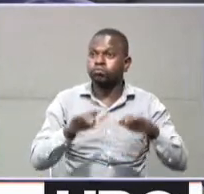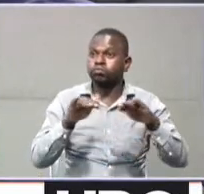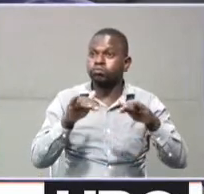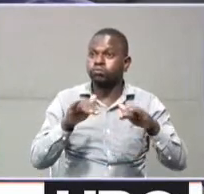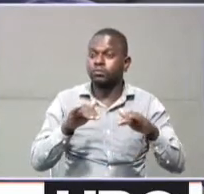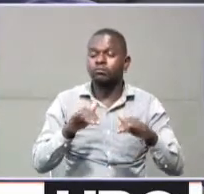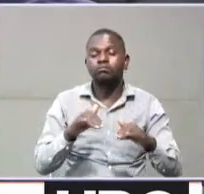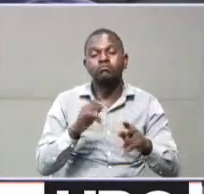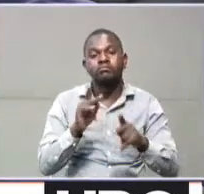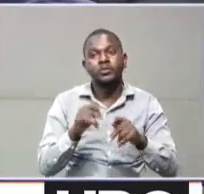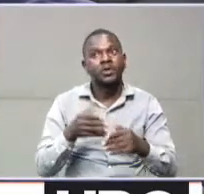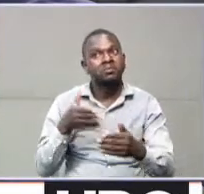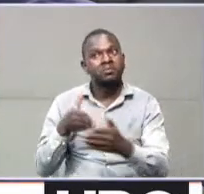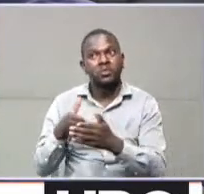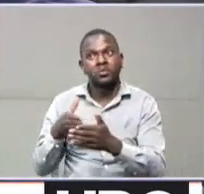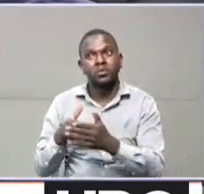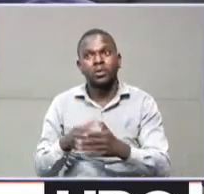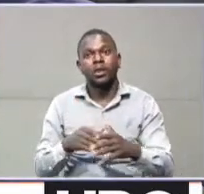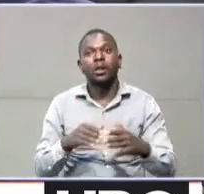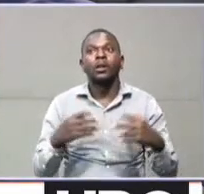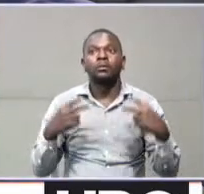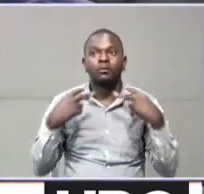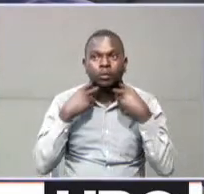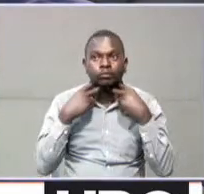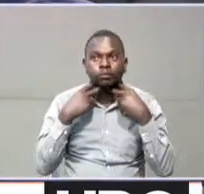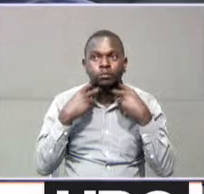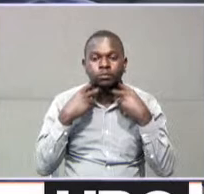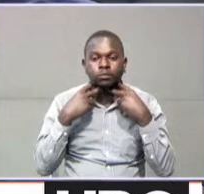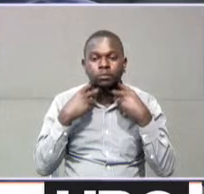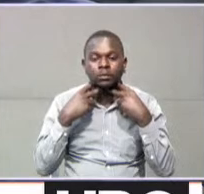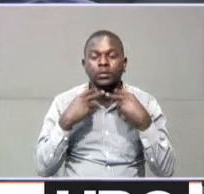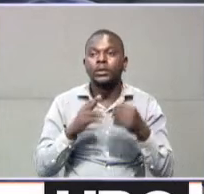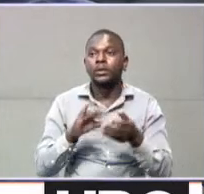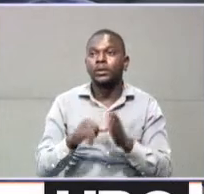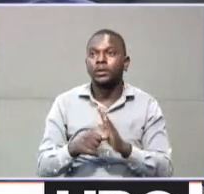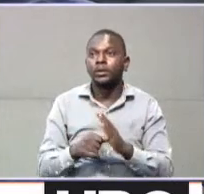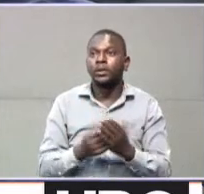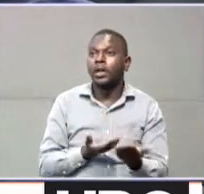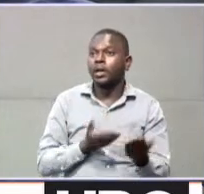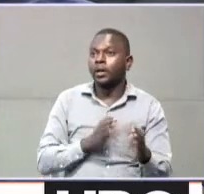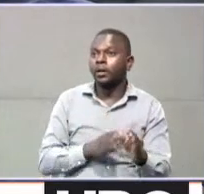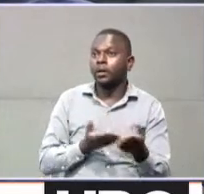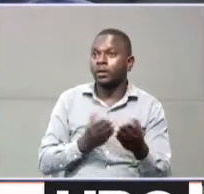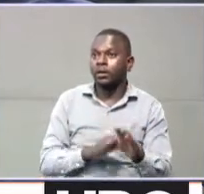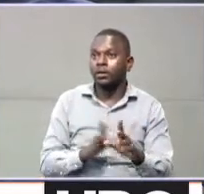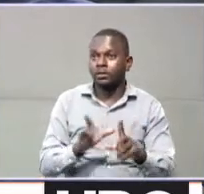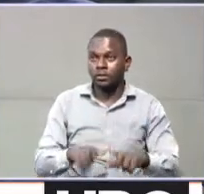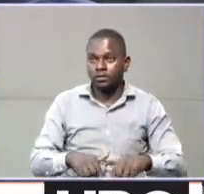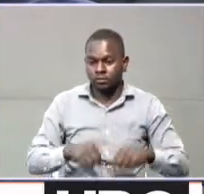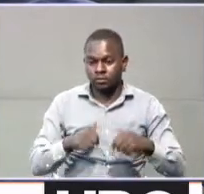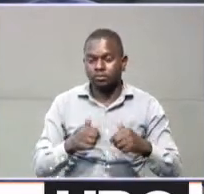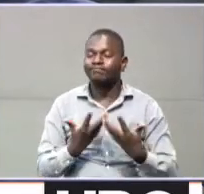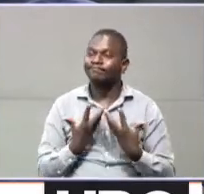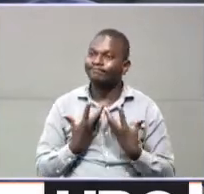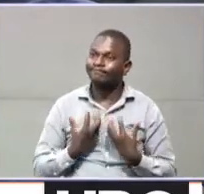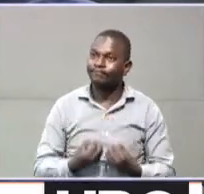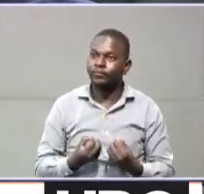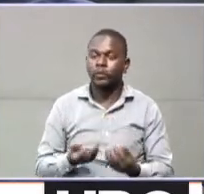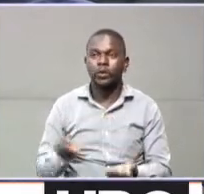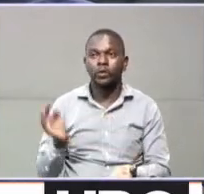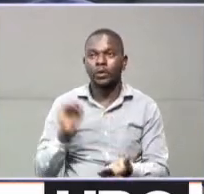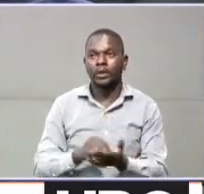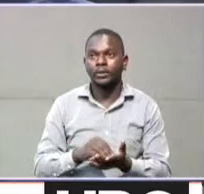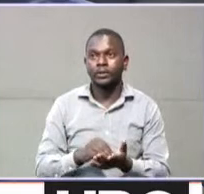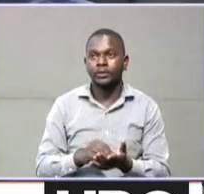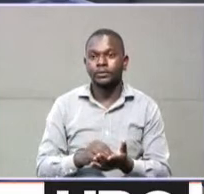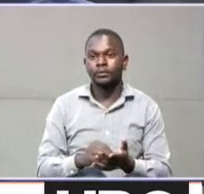victims were trapped in the incident the loss of lives was an unfortunate occurrence